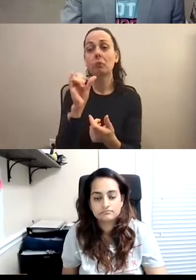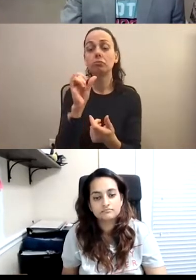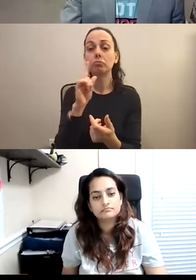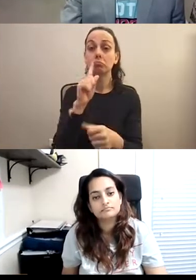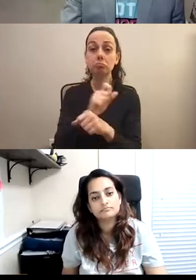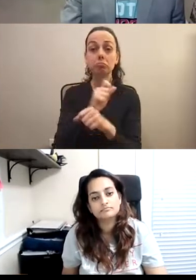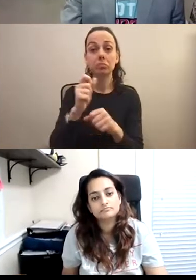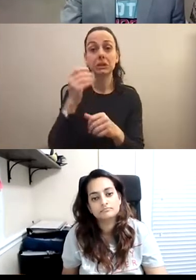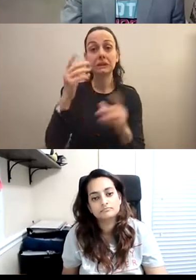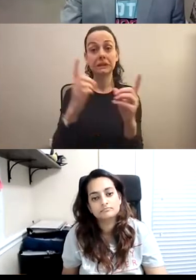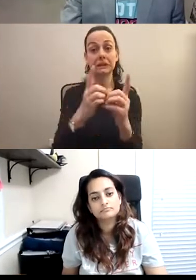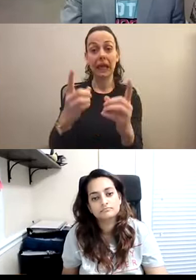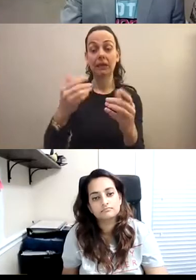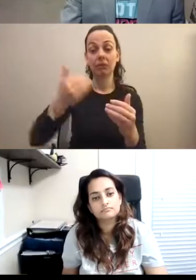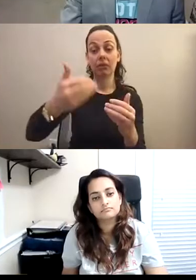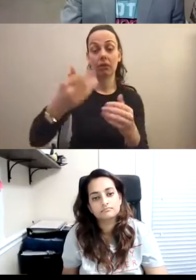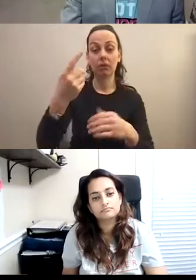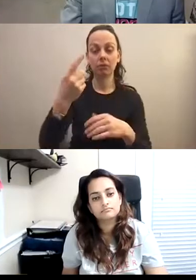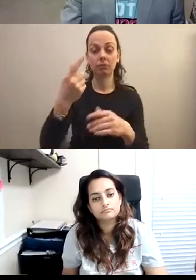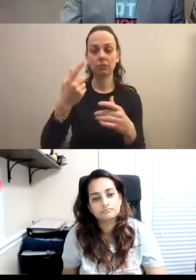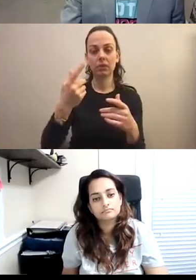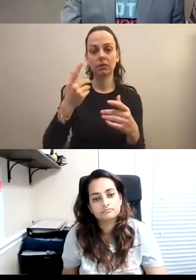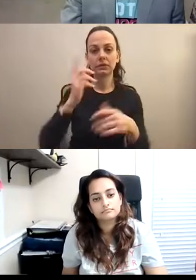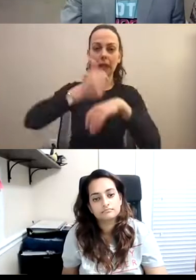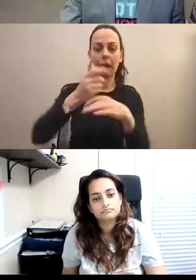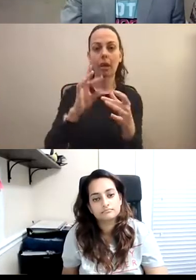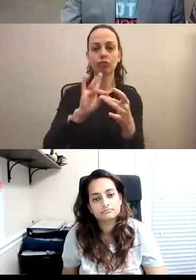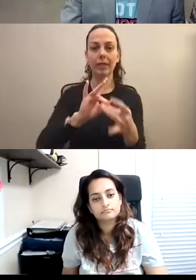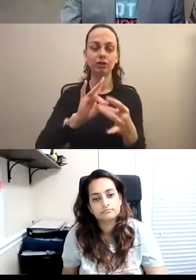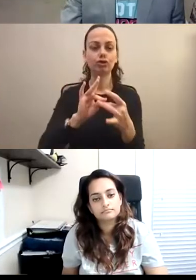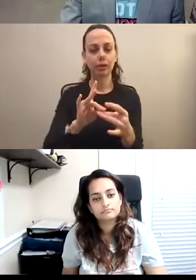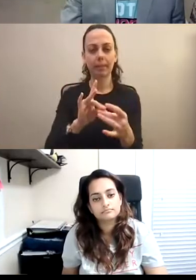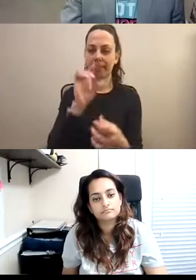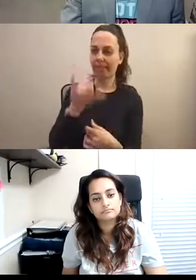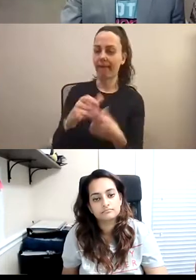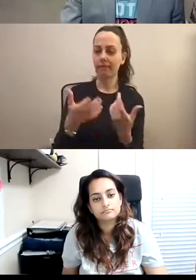going on actual dates, like forming relationships, I guess you could say.